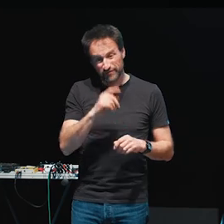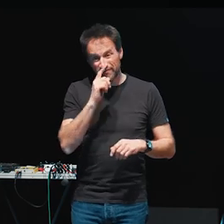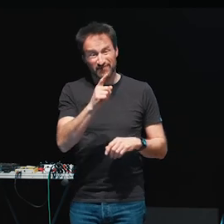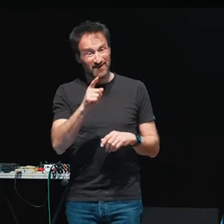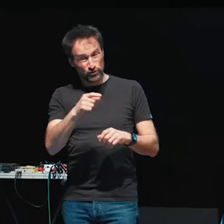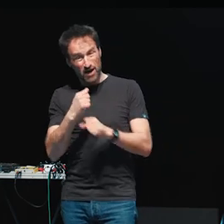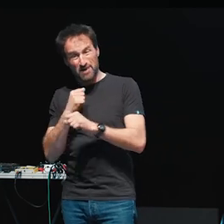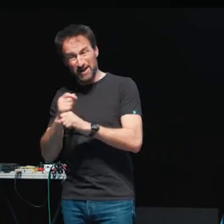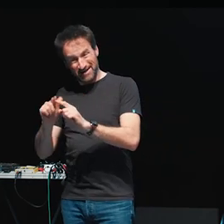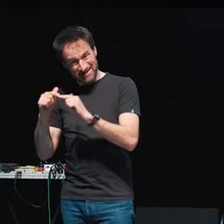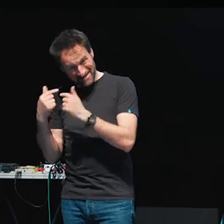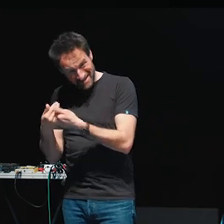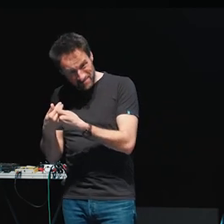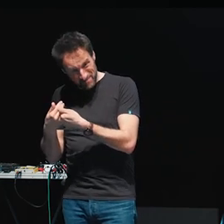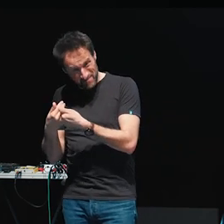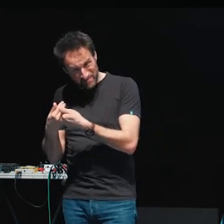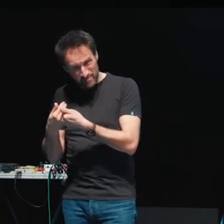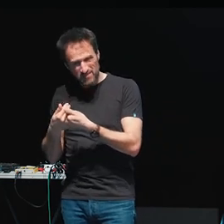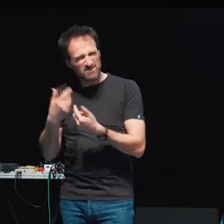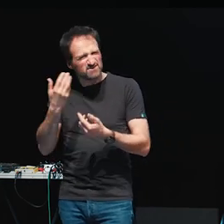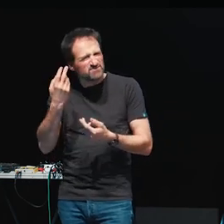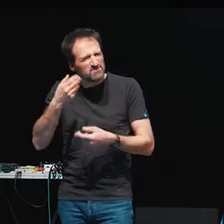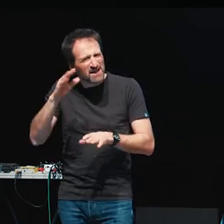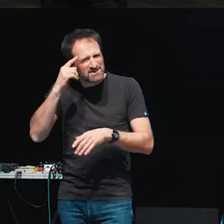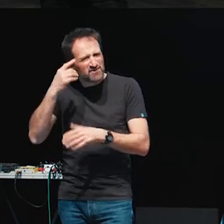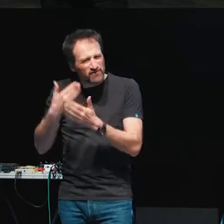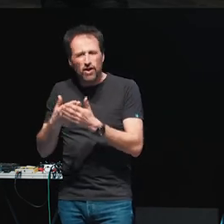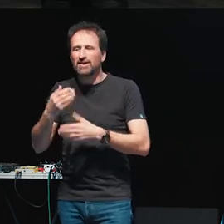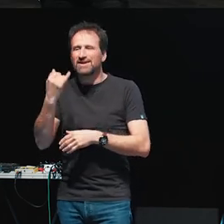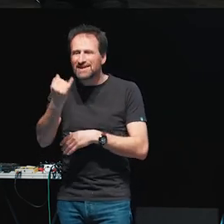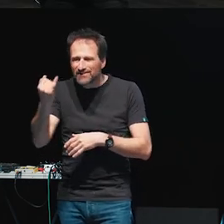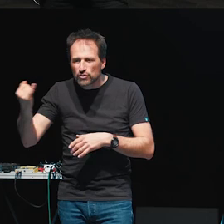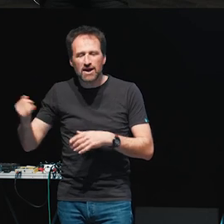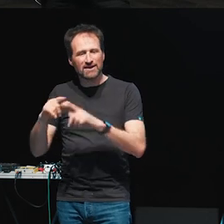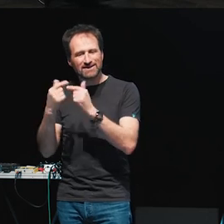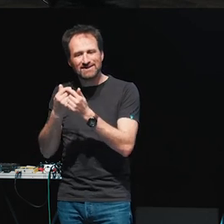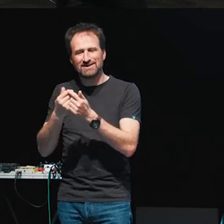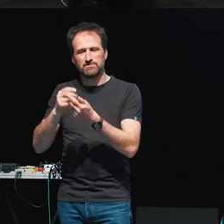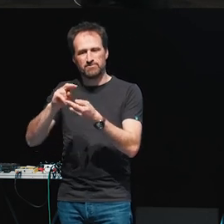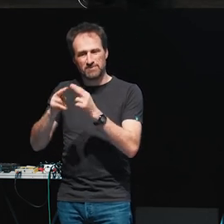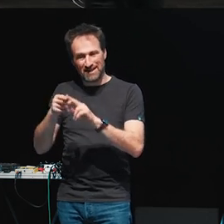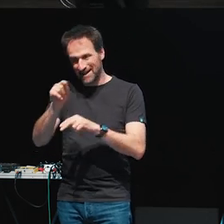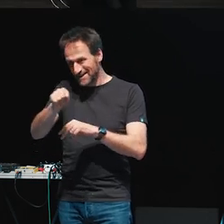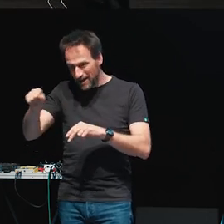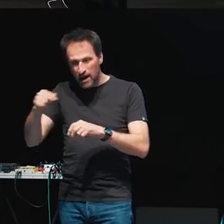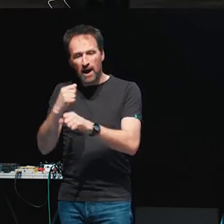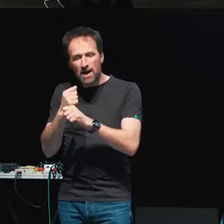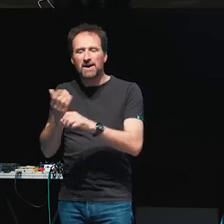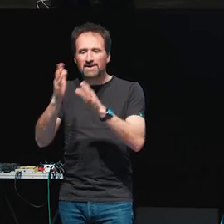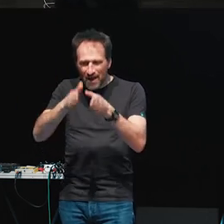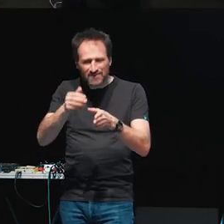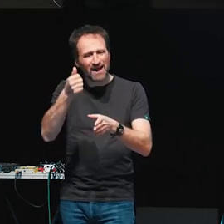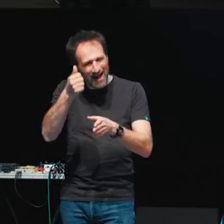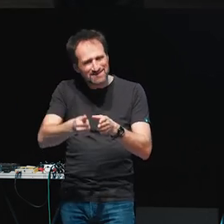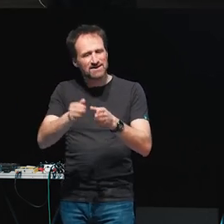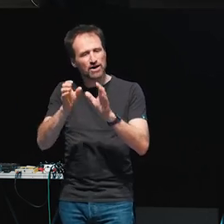in a team, it makes more sense to have individual team members sort of work on individual components so that they